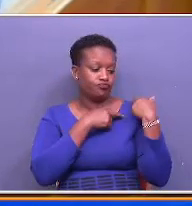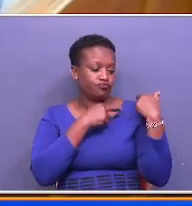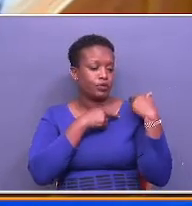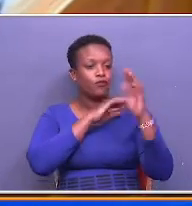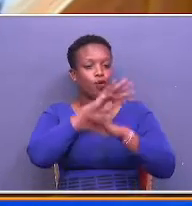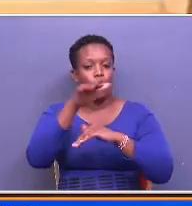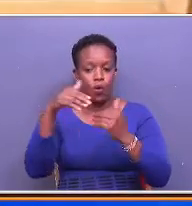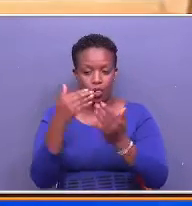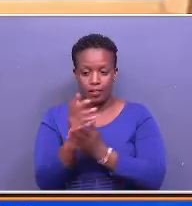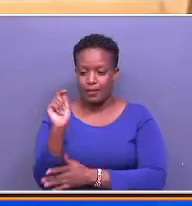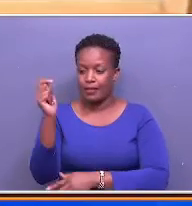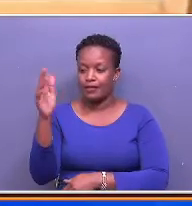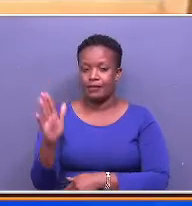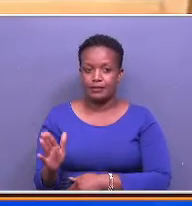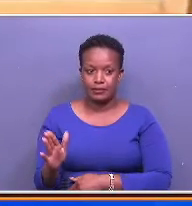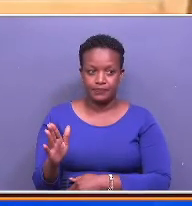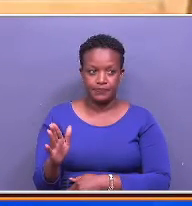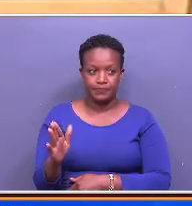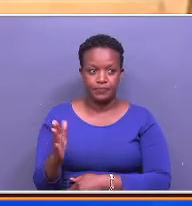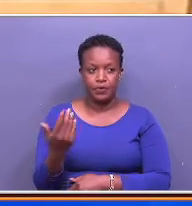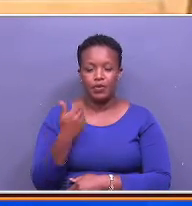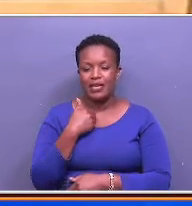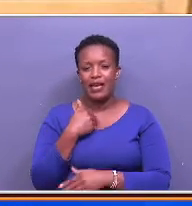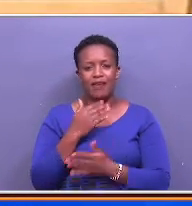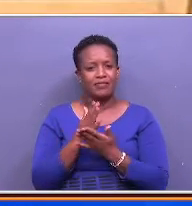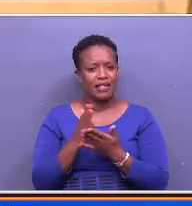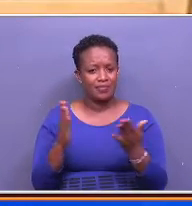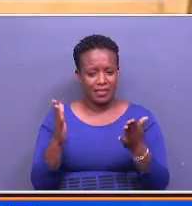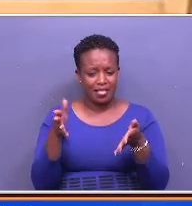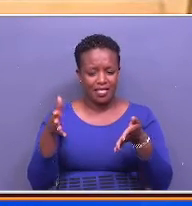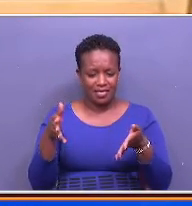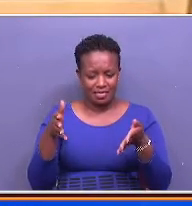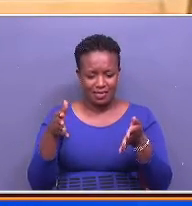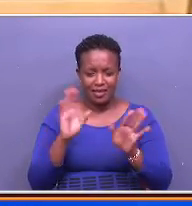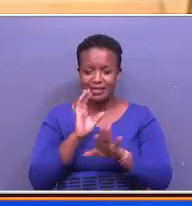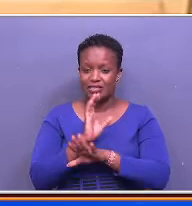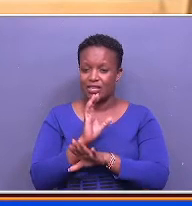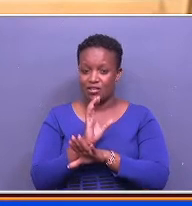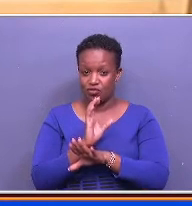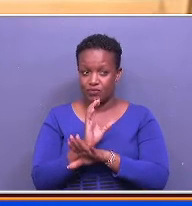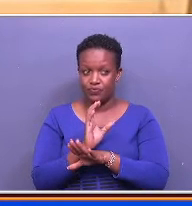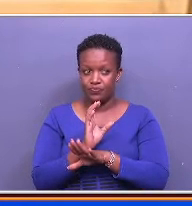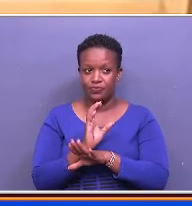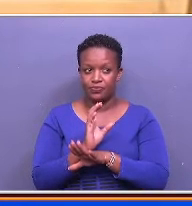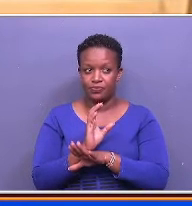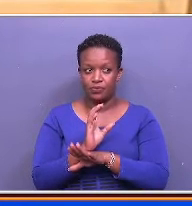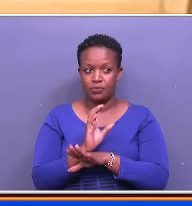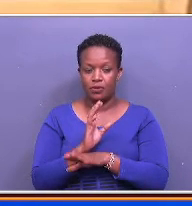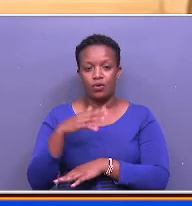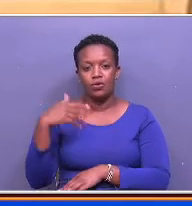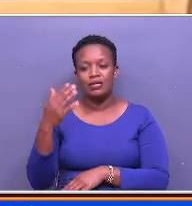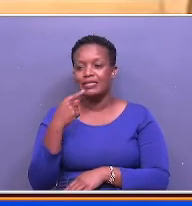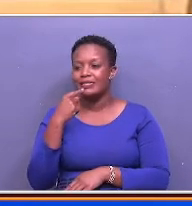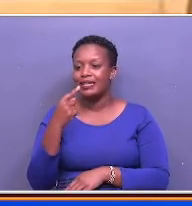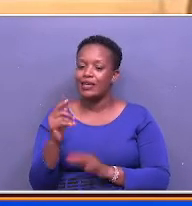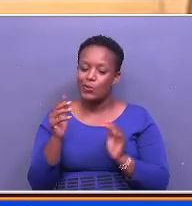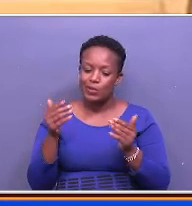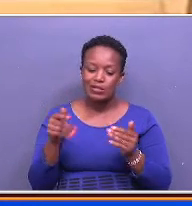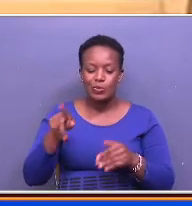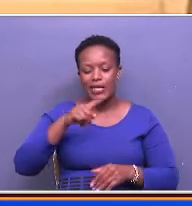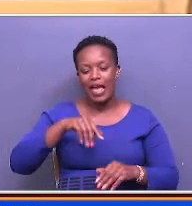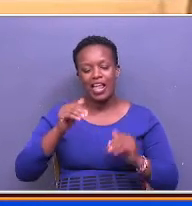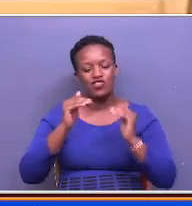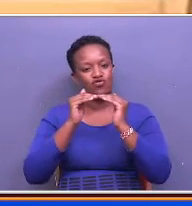all Kenyans. There is this thing the church keeps, we are neutral,